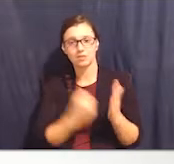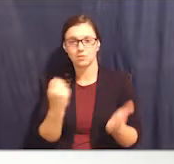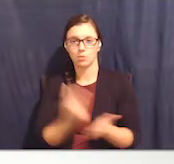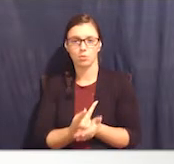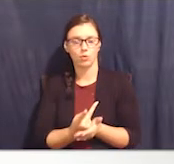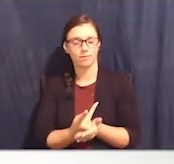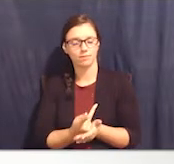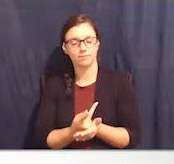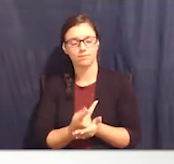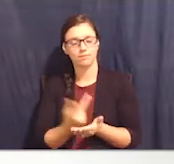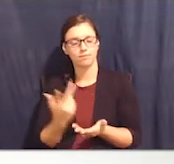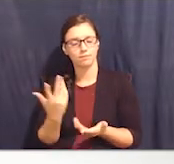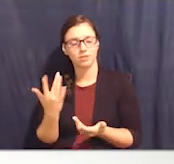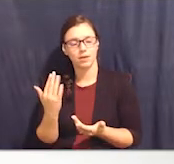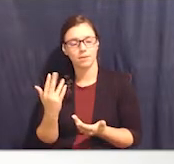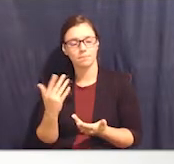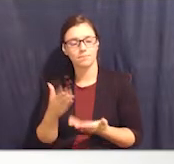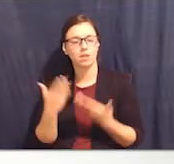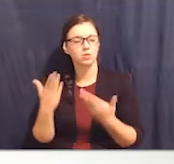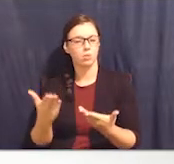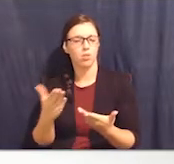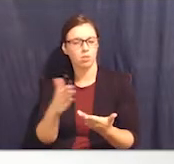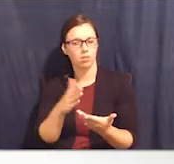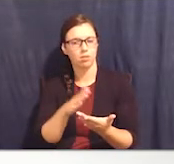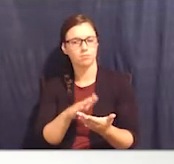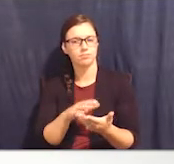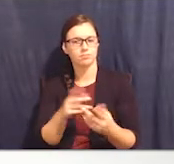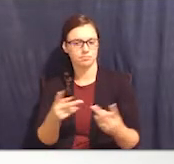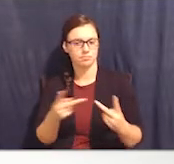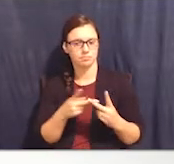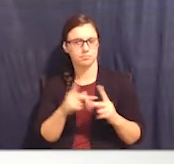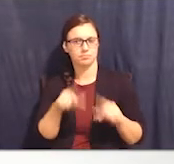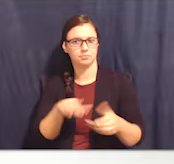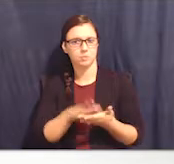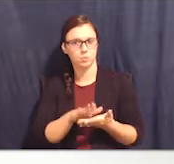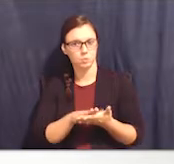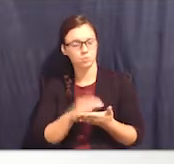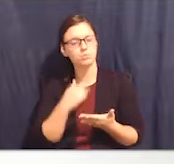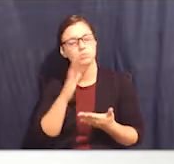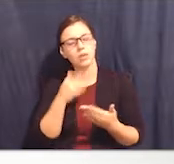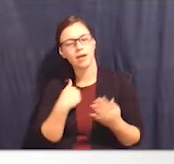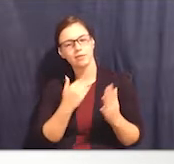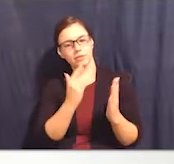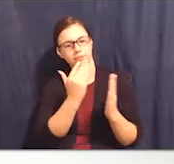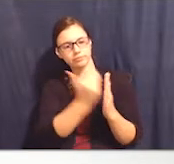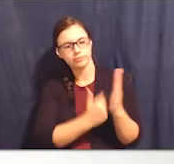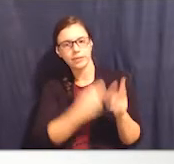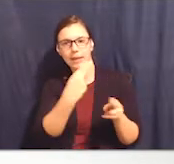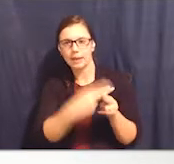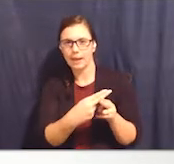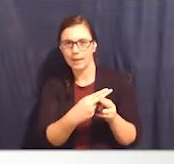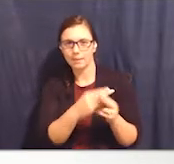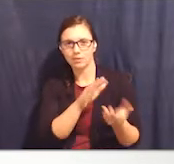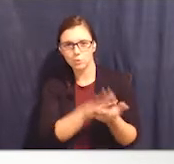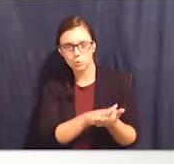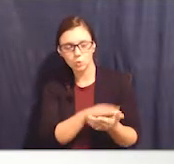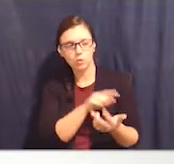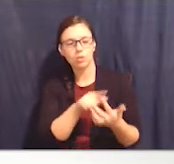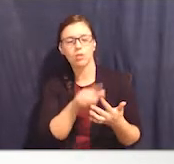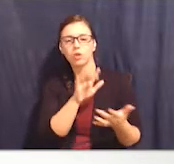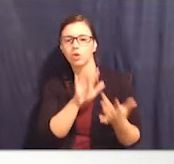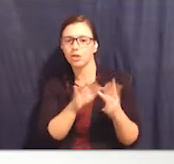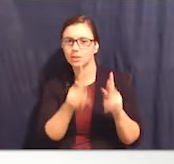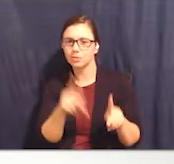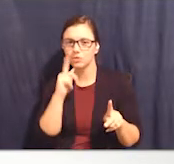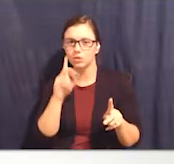if you have multiple campuses, and I know you all may not be working at universities, but I'm just making sure that you understand how this works. There can